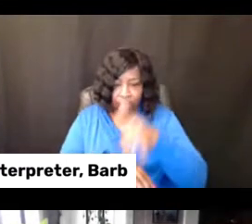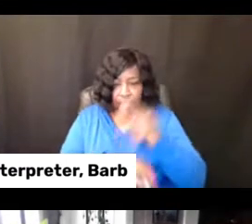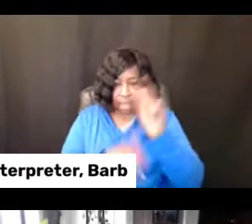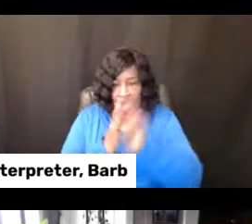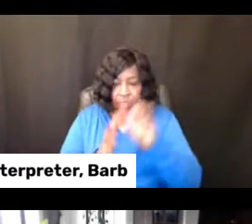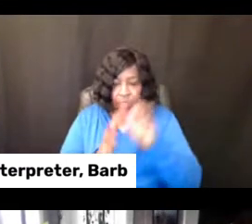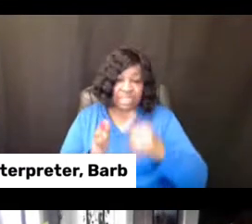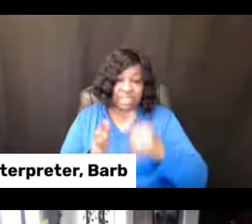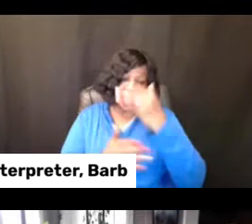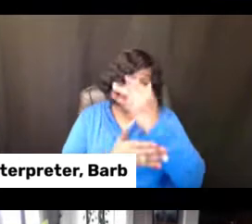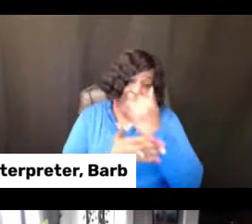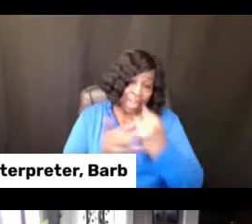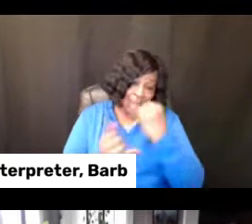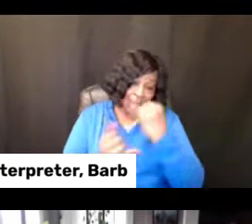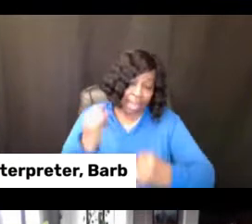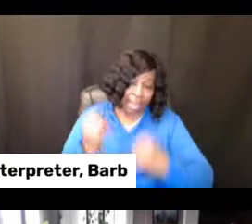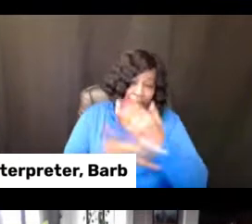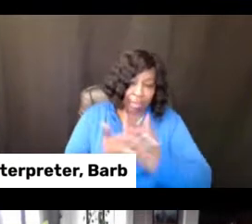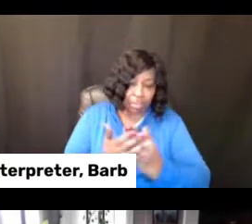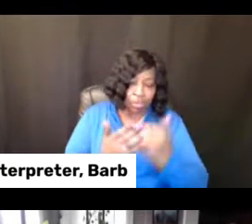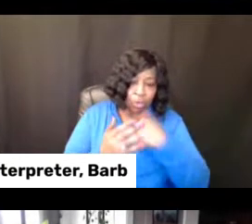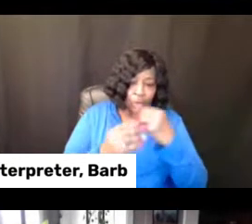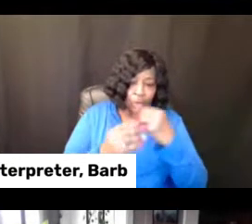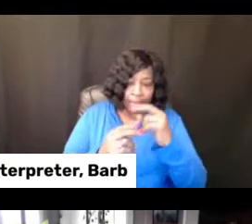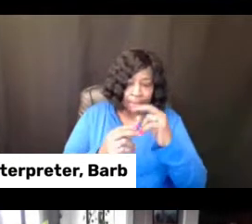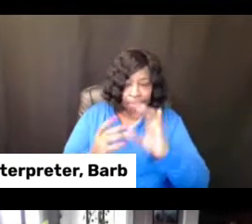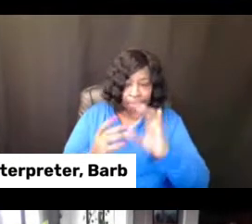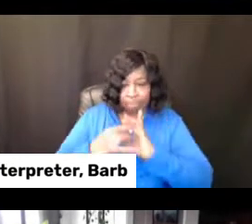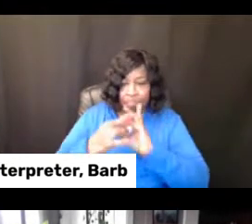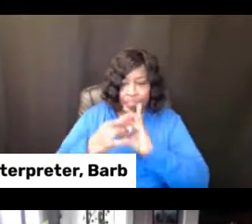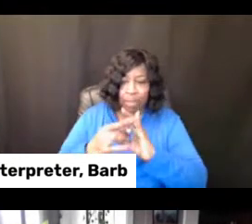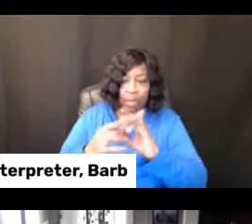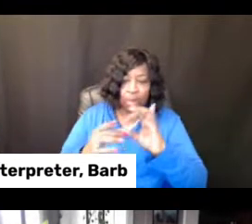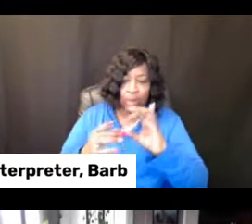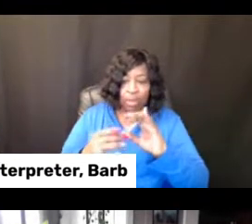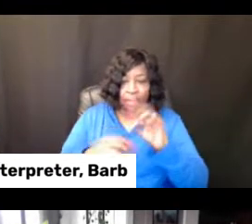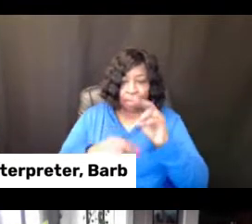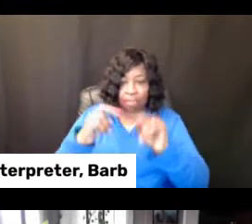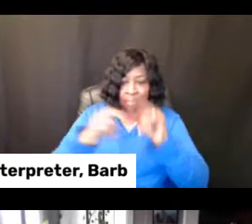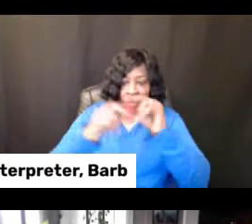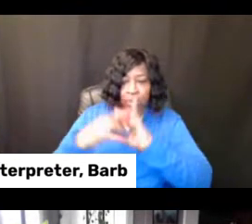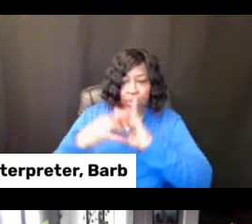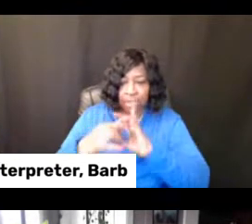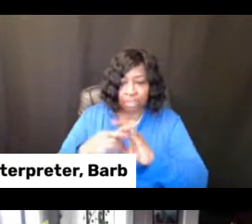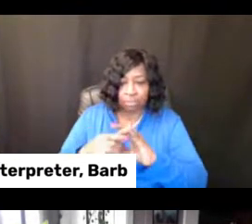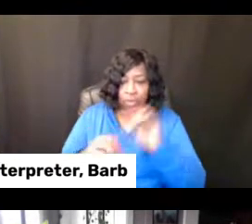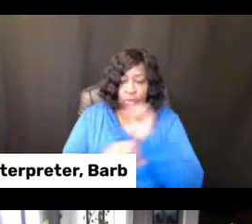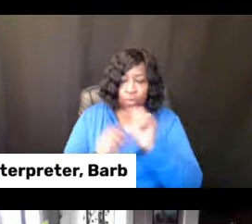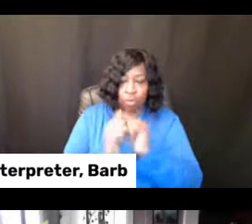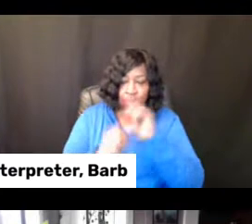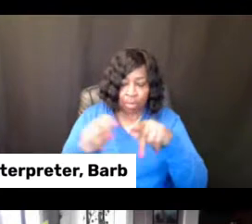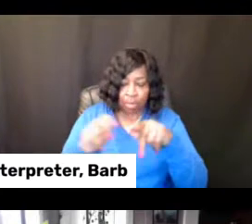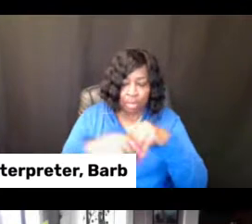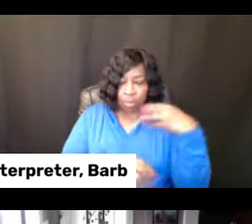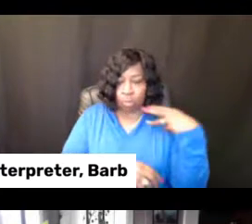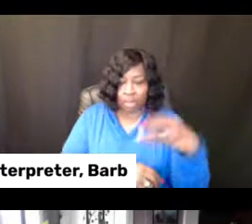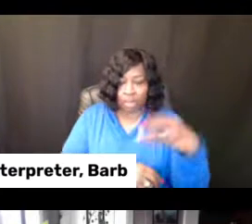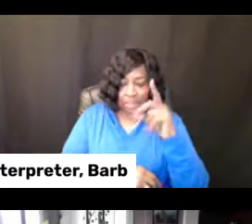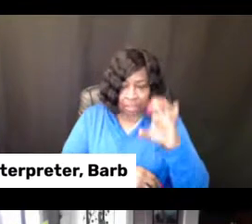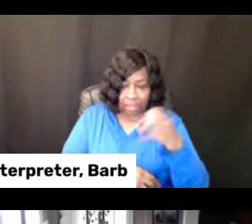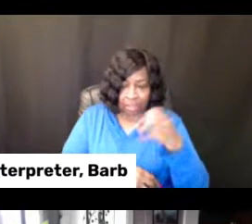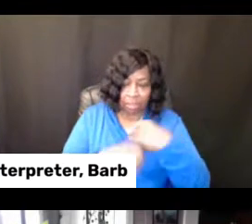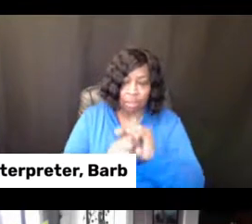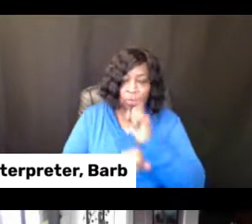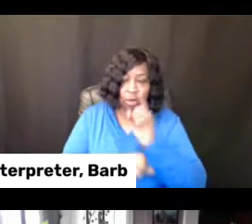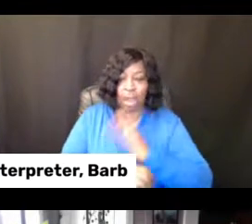of the puzzle here. We build those relationships and we do that work in Washington, D.C. to make sure that our goals are met and to make sure that our campaigns are